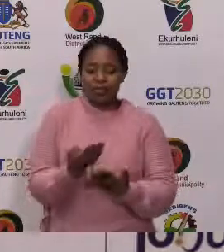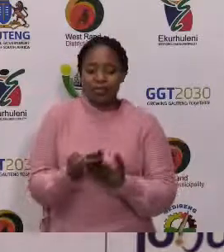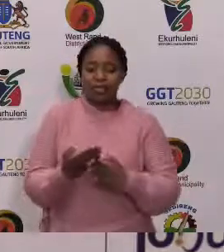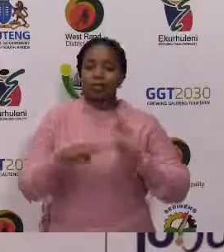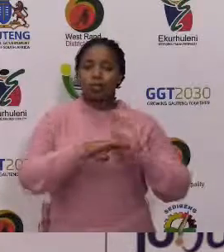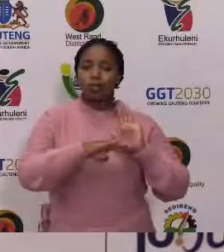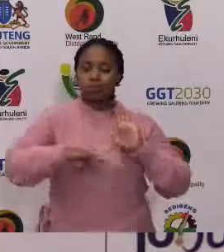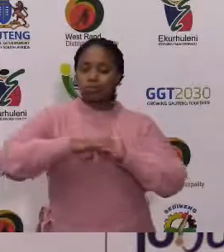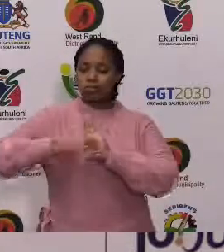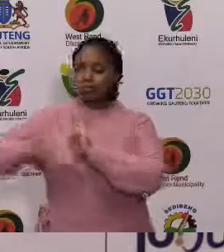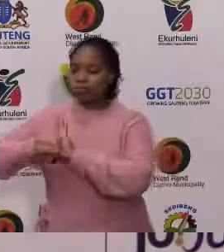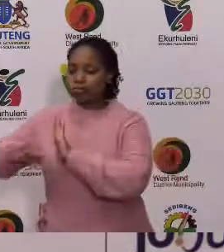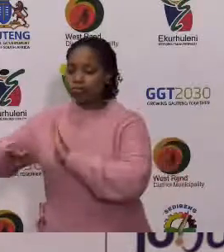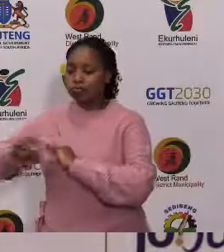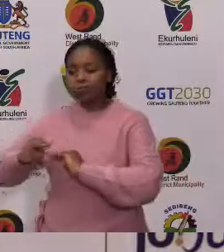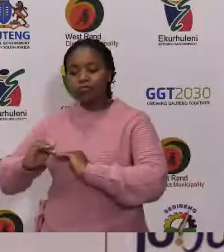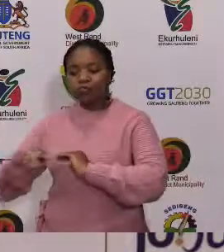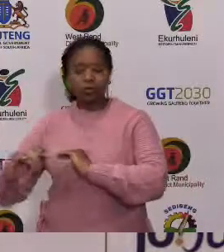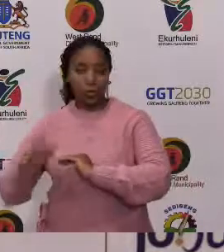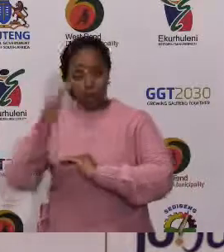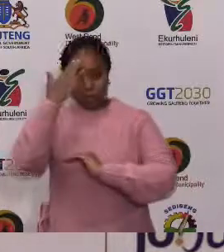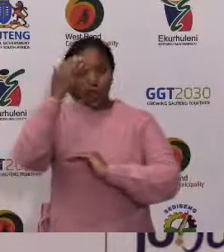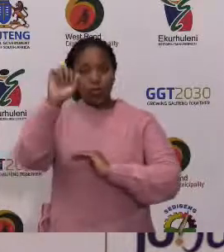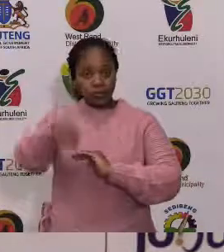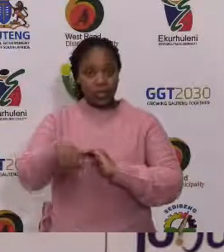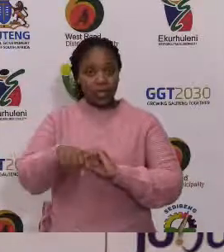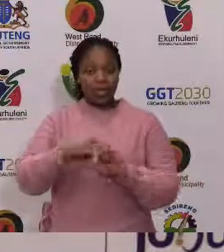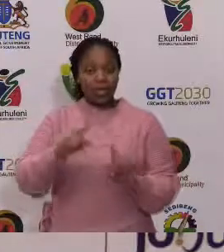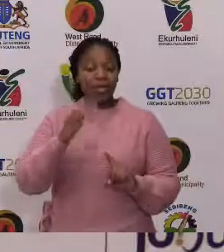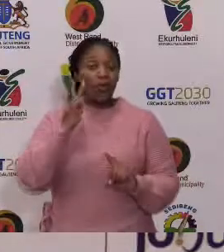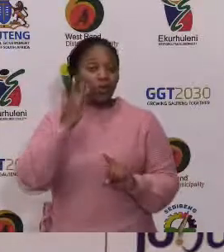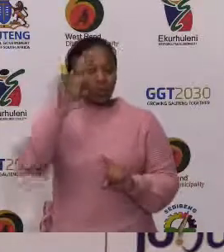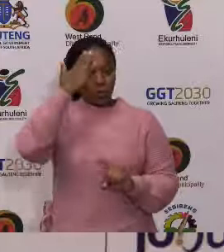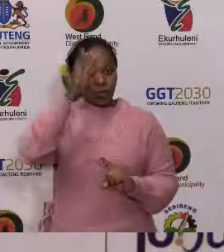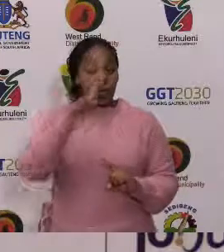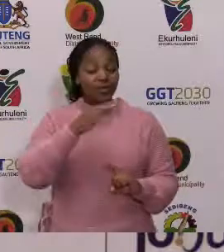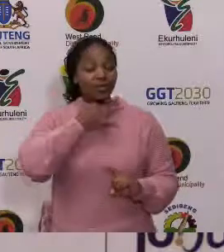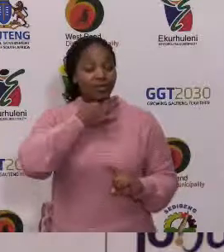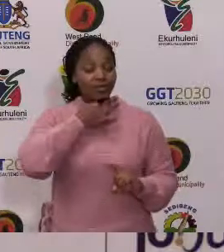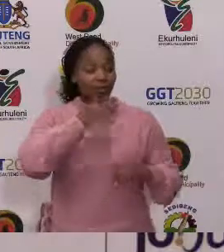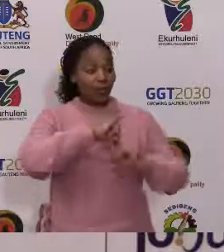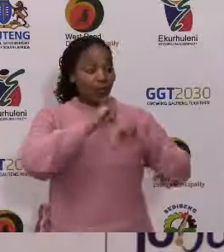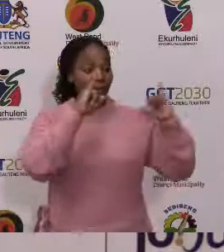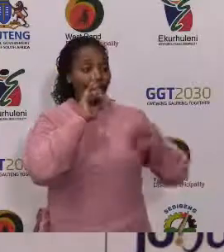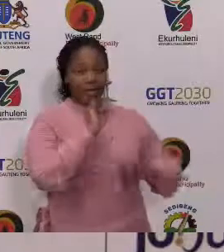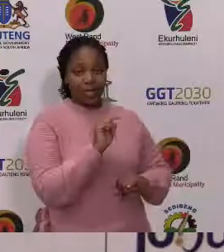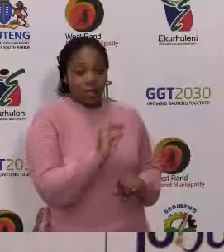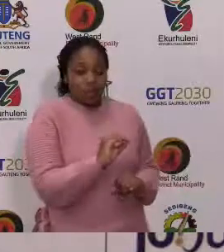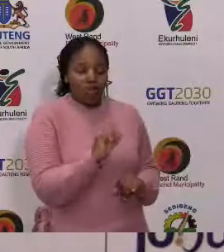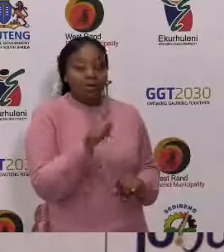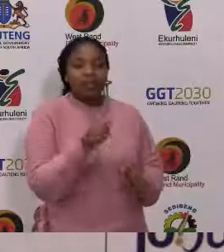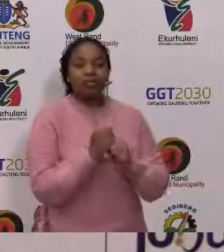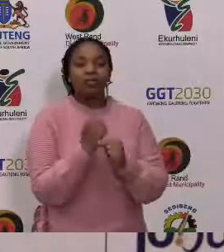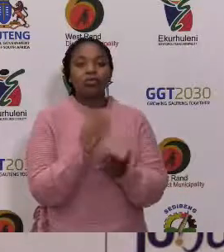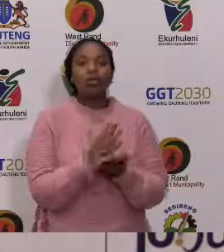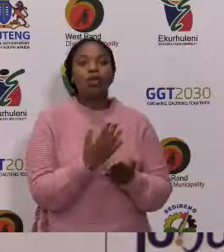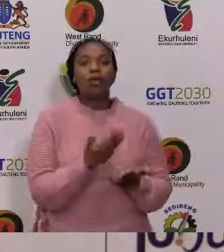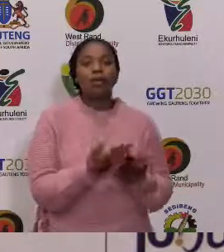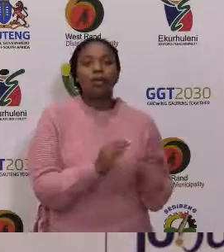know, but where we know the risk is greater, to ensure that we can be able to move people